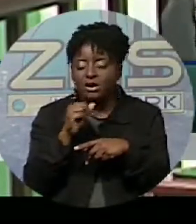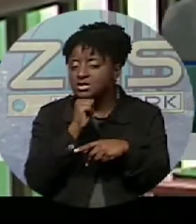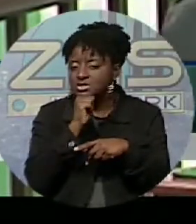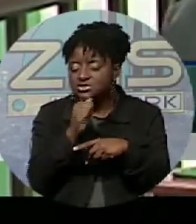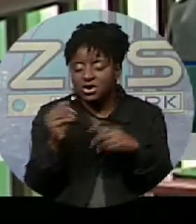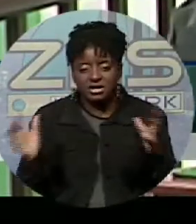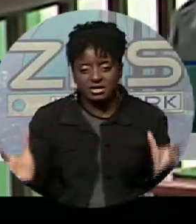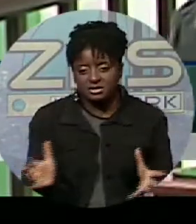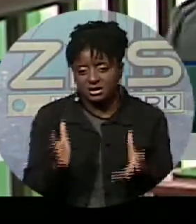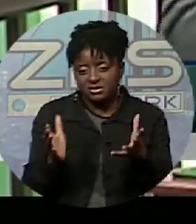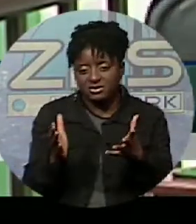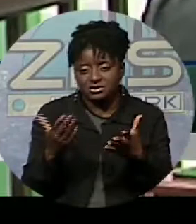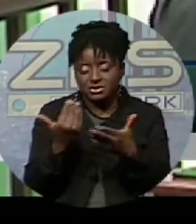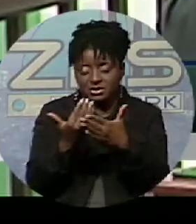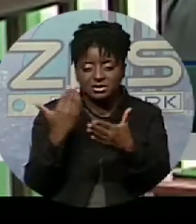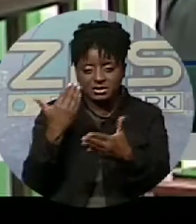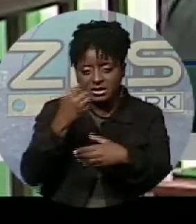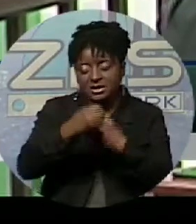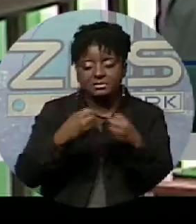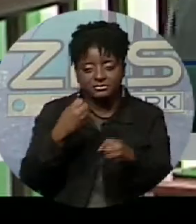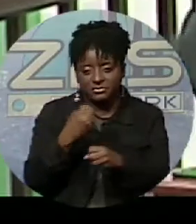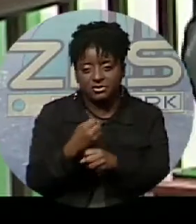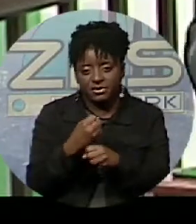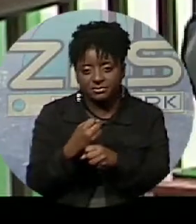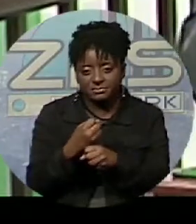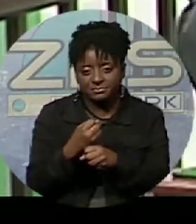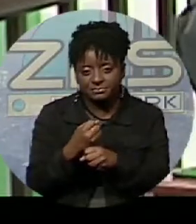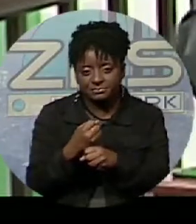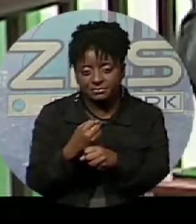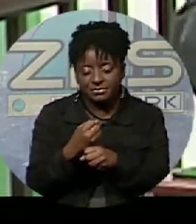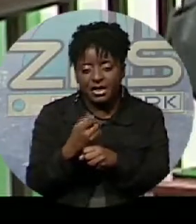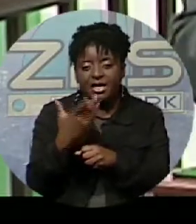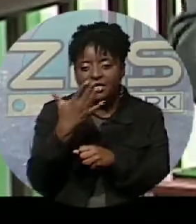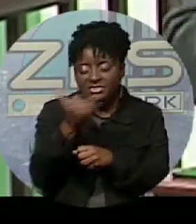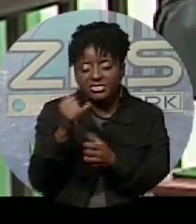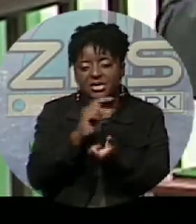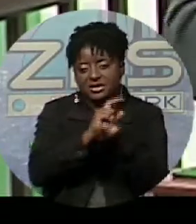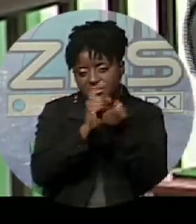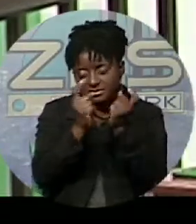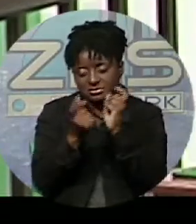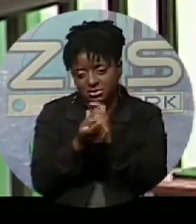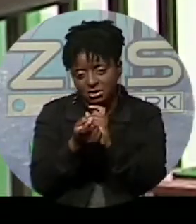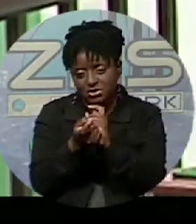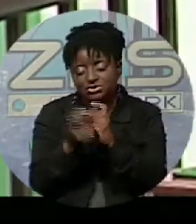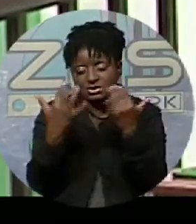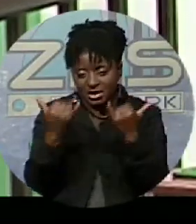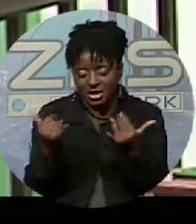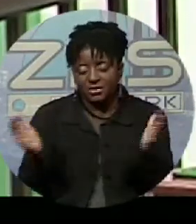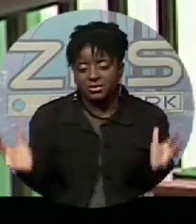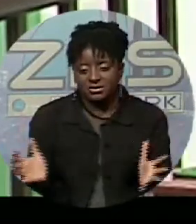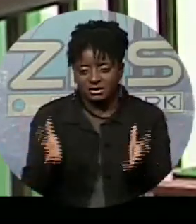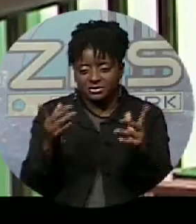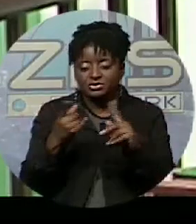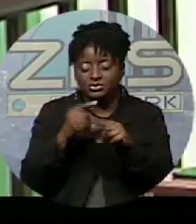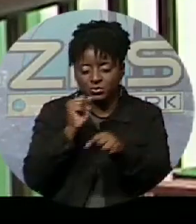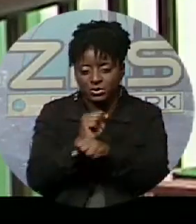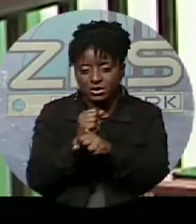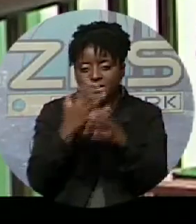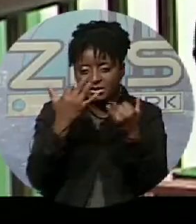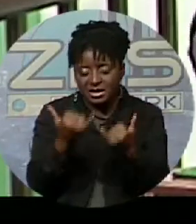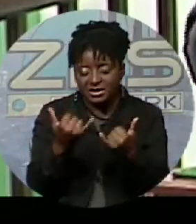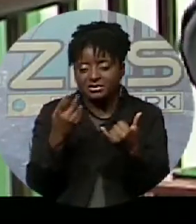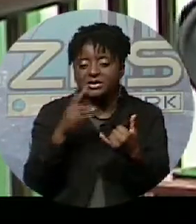they see happen in the country, they become encouraged workers, which means that they now put their name down as somebody who's available to